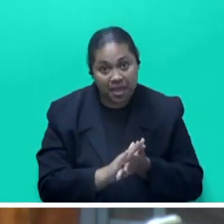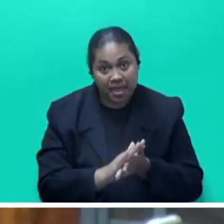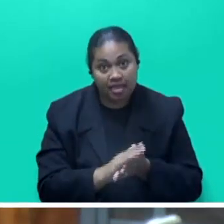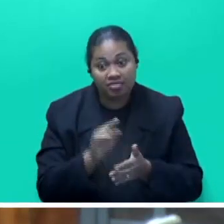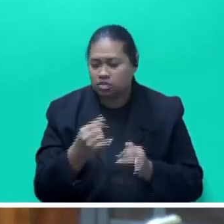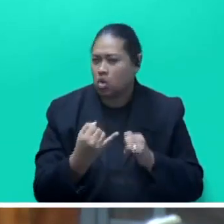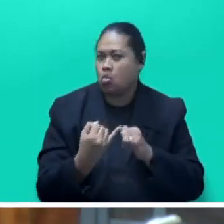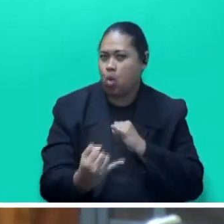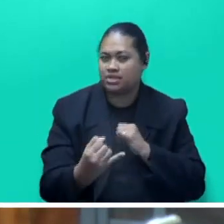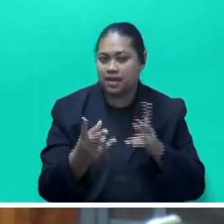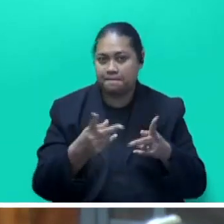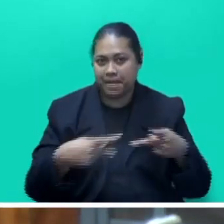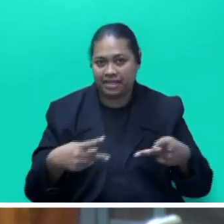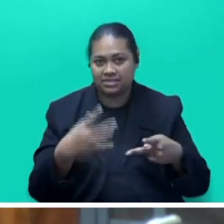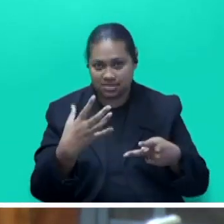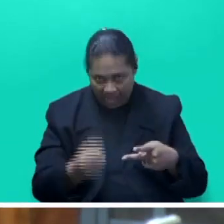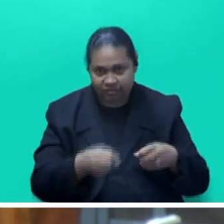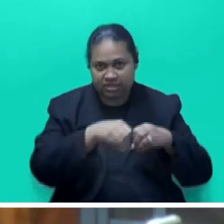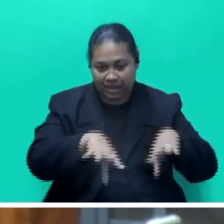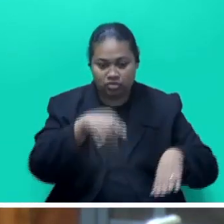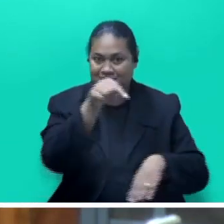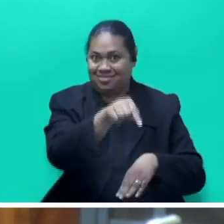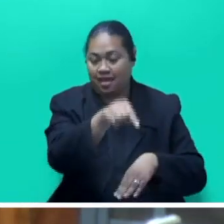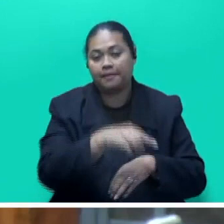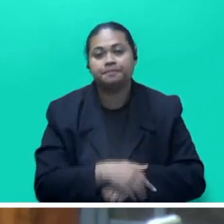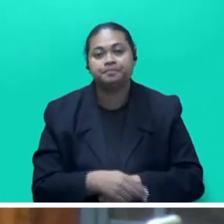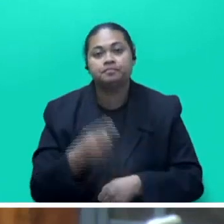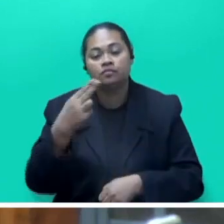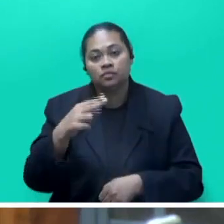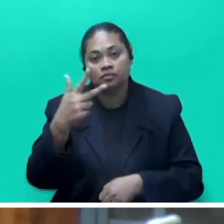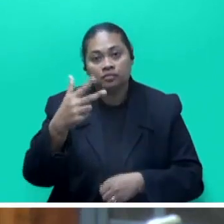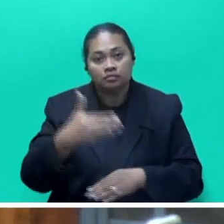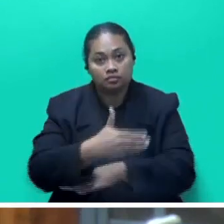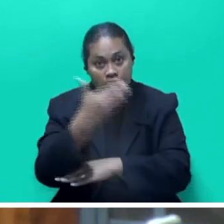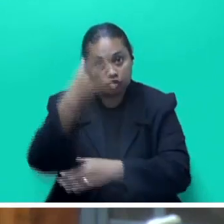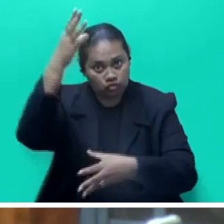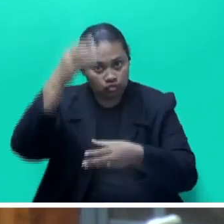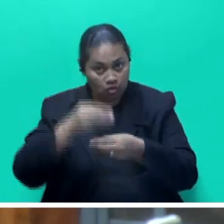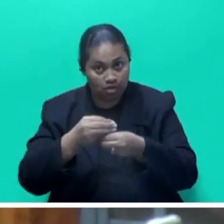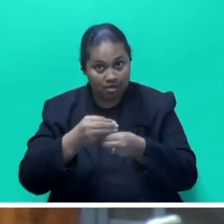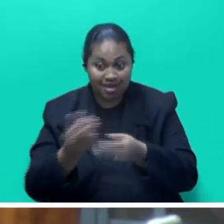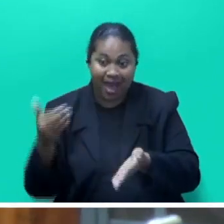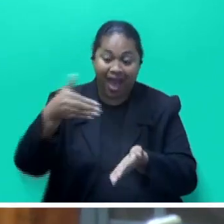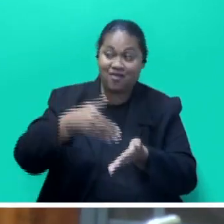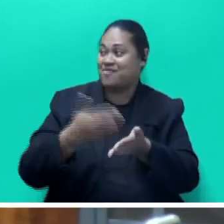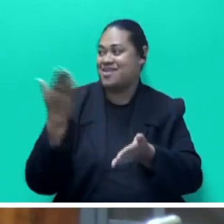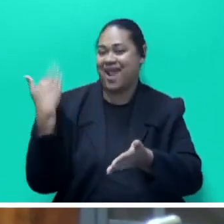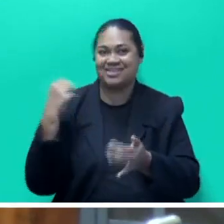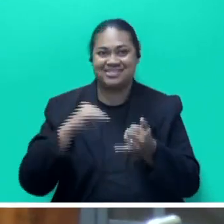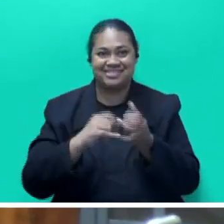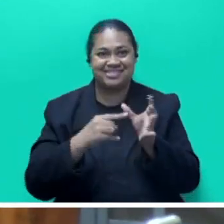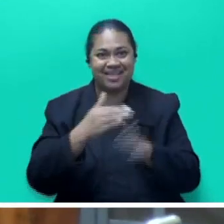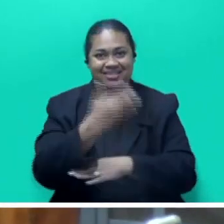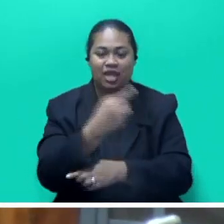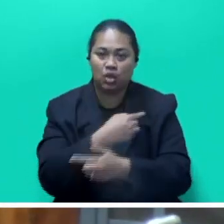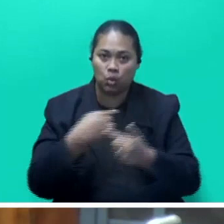worst affected region in New Zealand. Officials were deployed for 28 days, and they have just returned last Saturday, and we owe them a